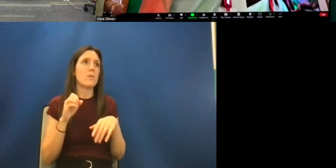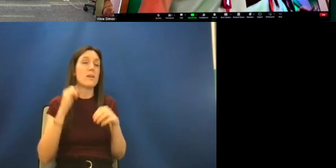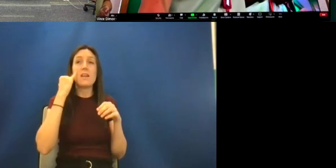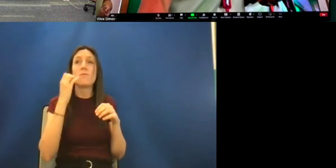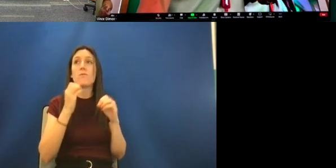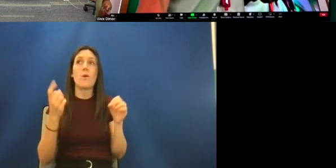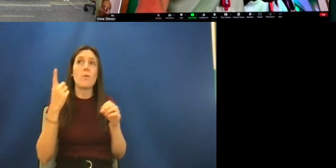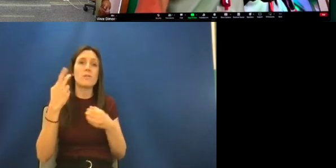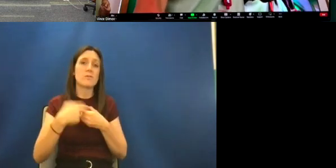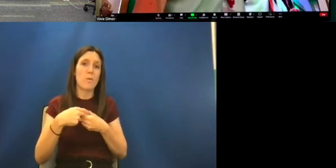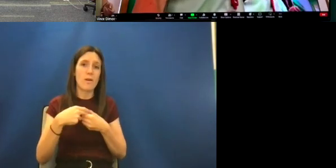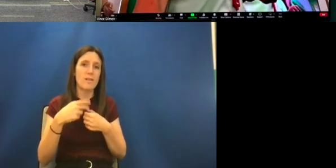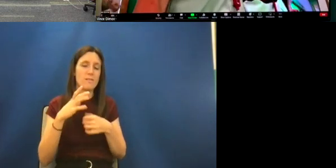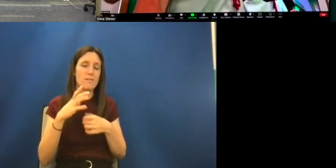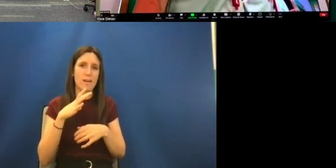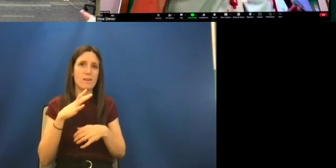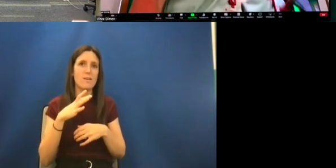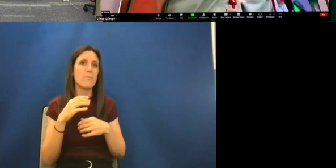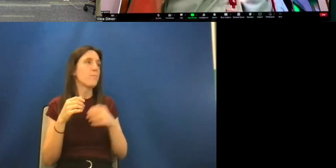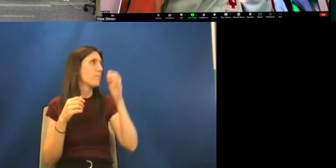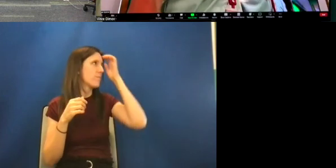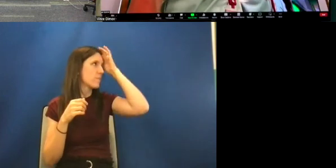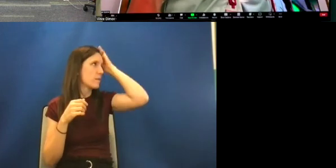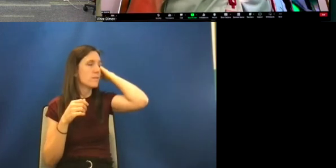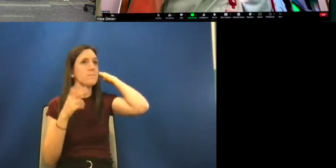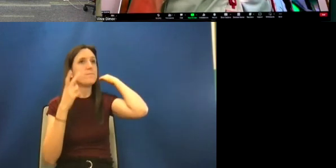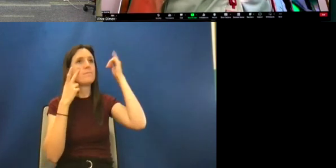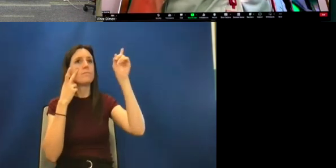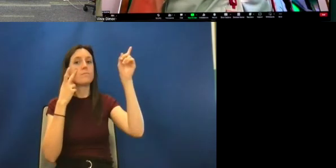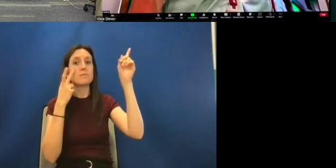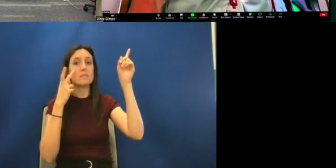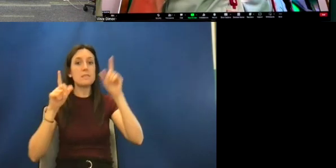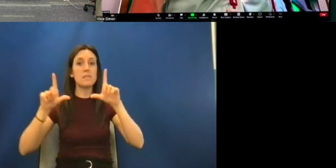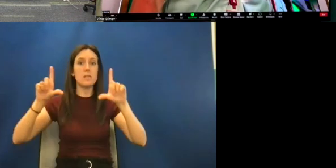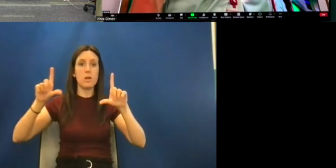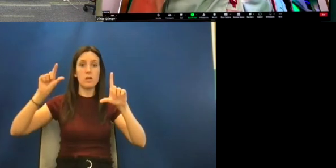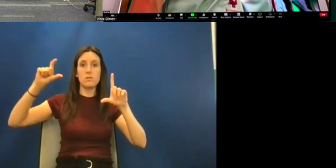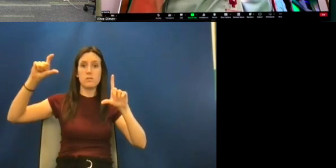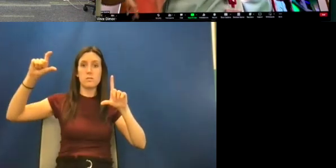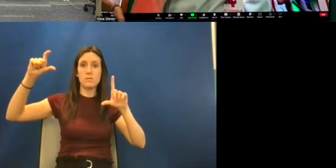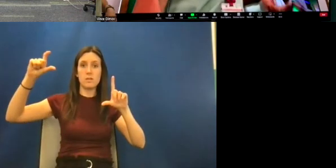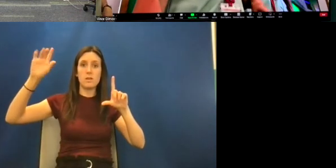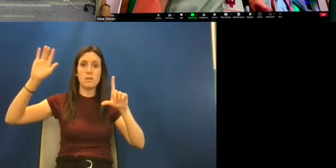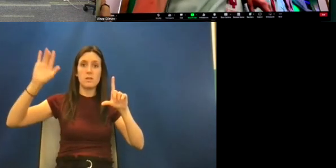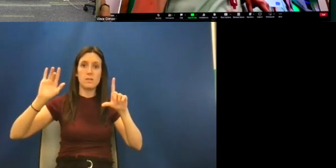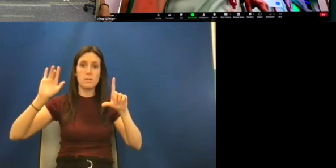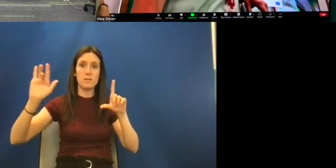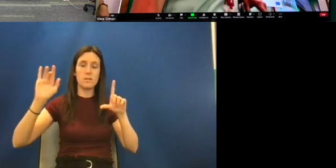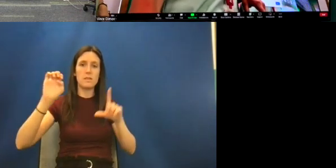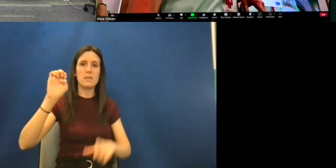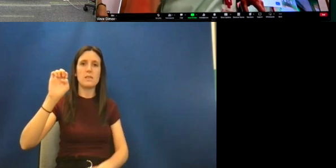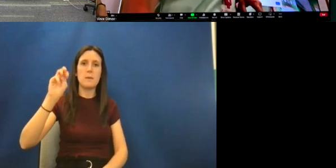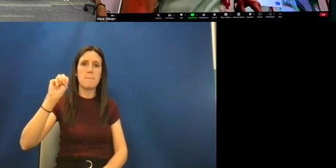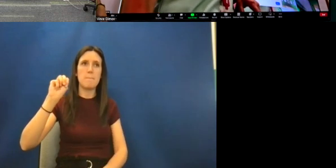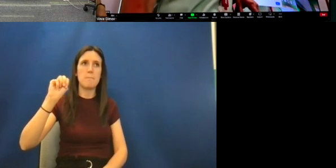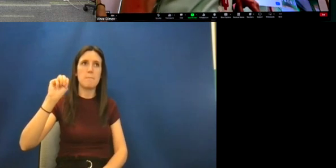joined it anyway. So check this out. Right up or the top, you have the immersive or the view. Just click on immersive,